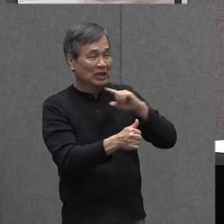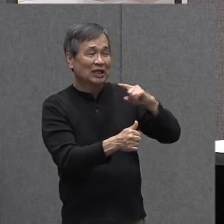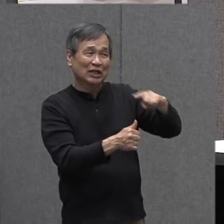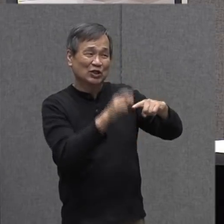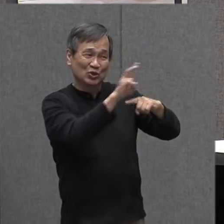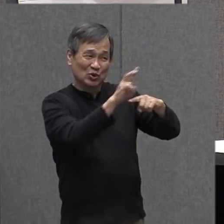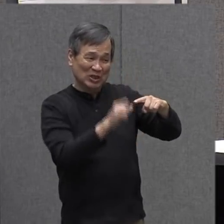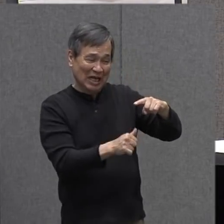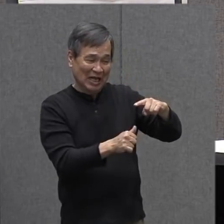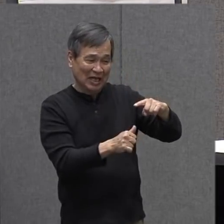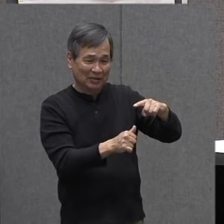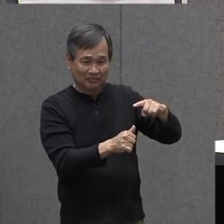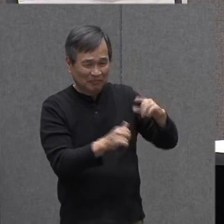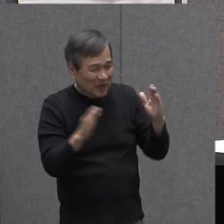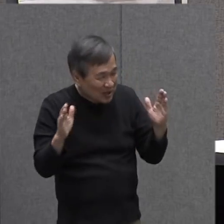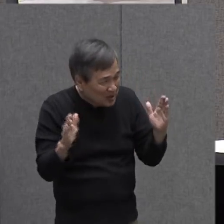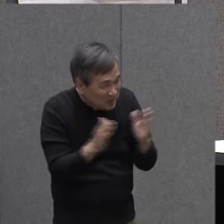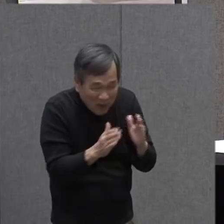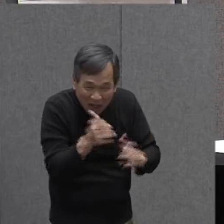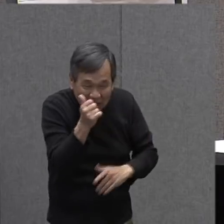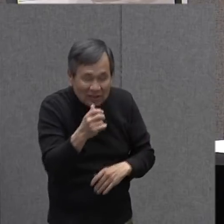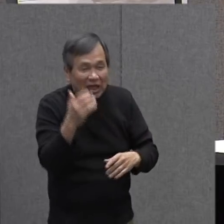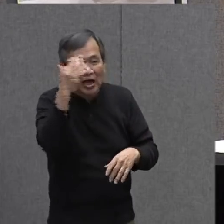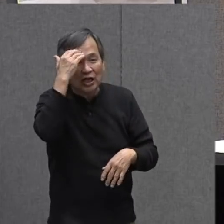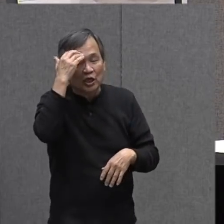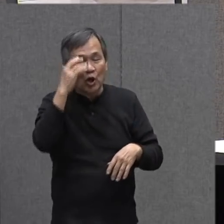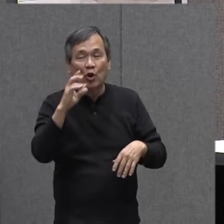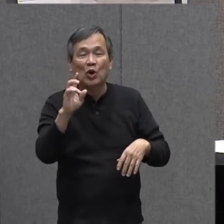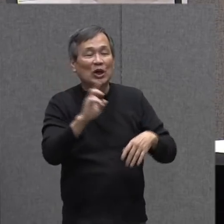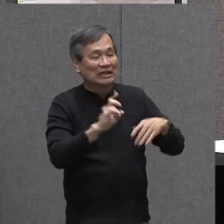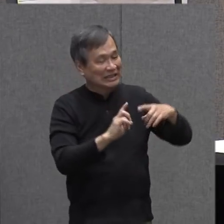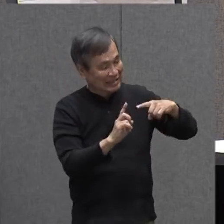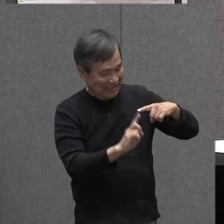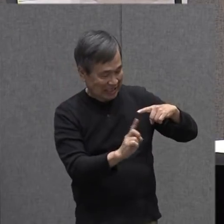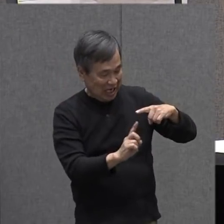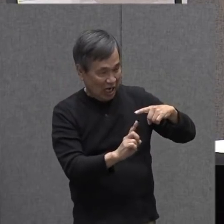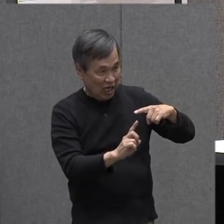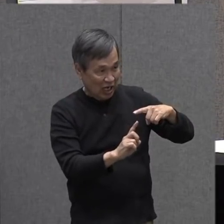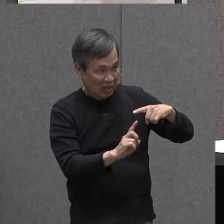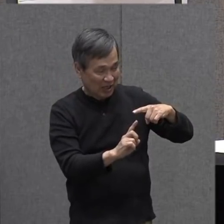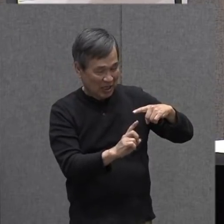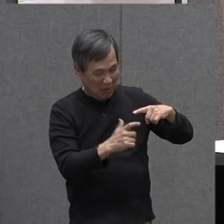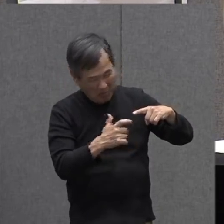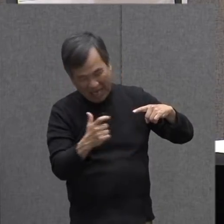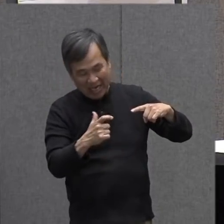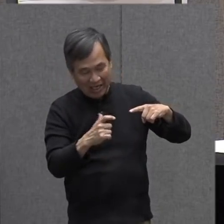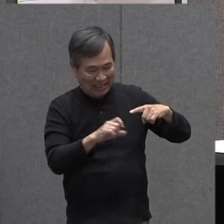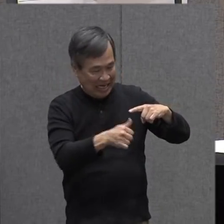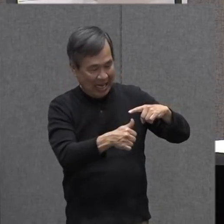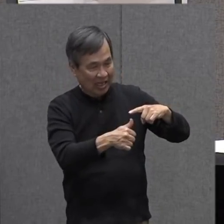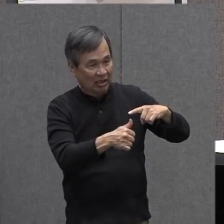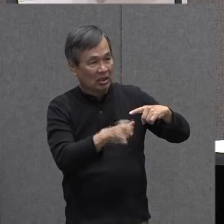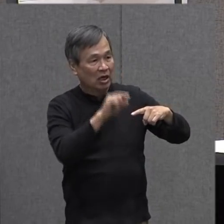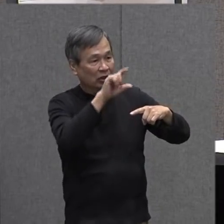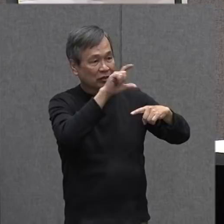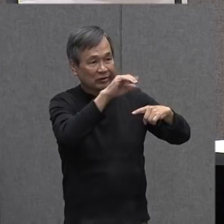and our mass? So thank you for joining me today, and until next time, I hope you have a great day.